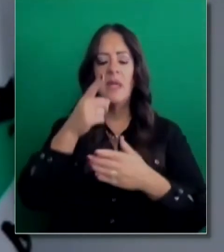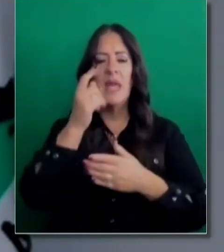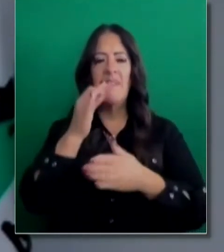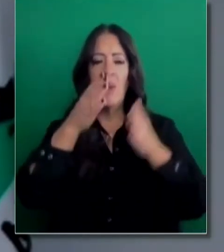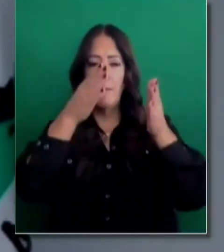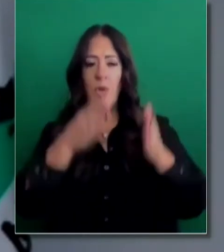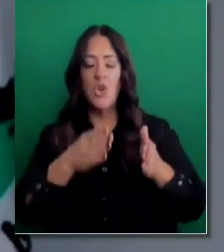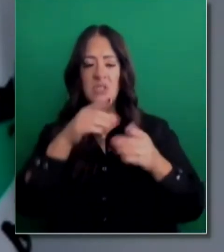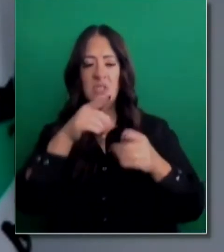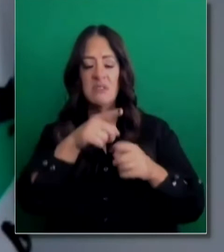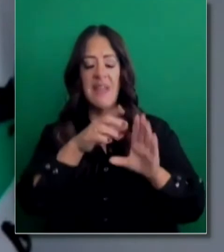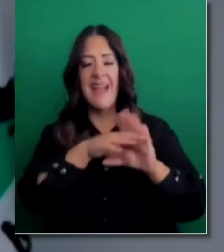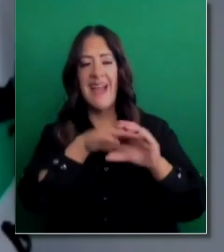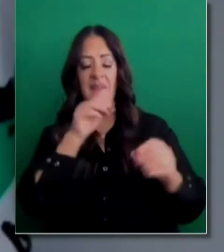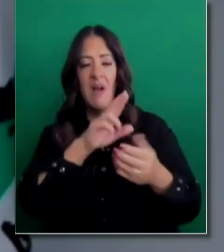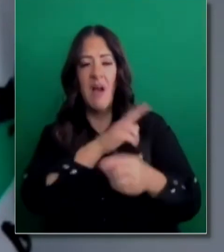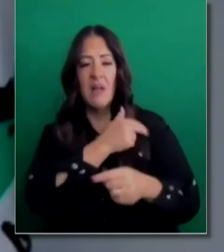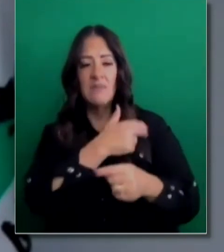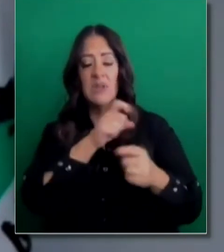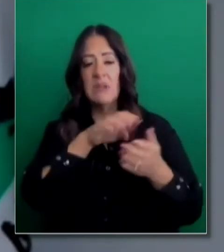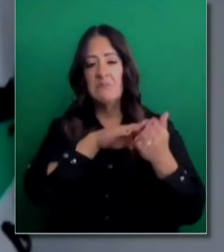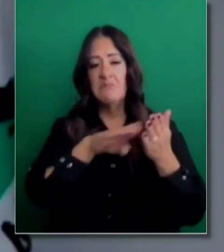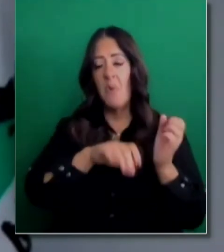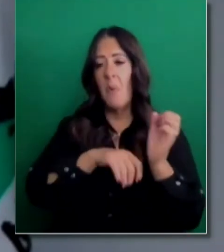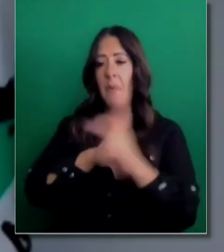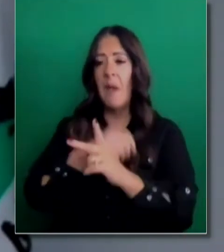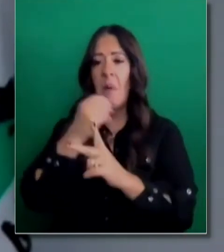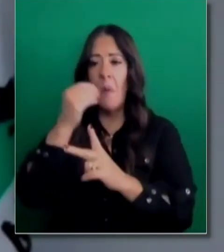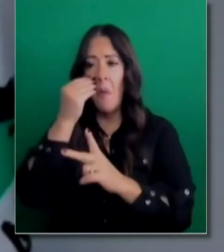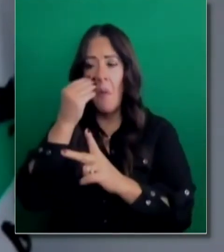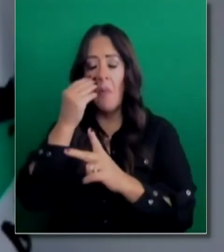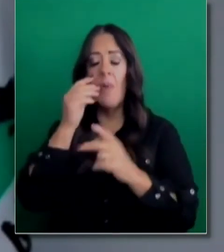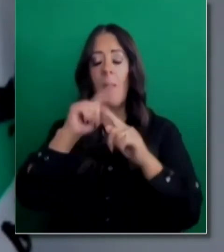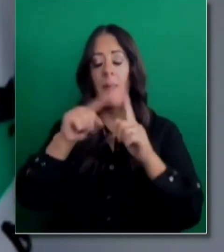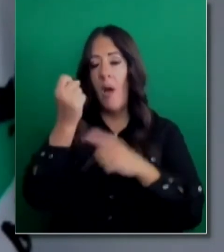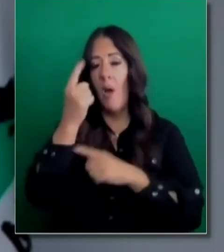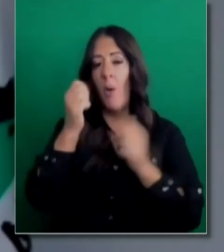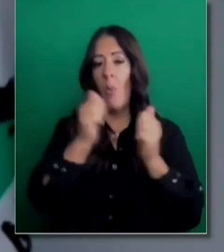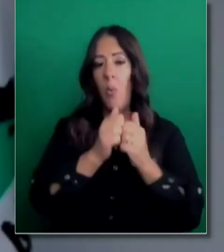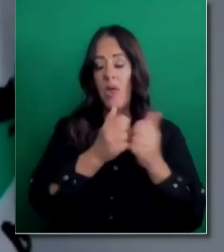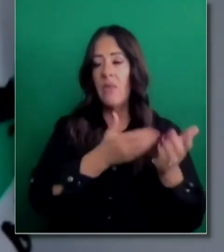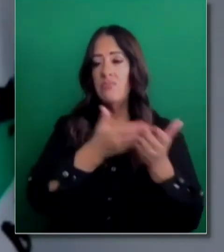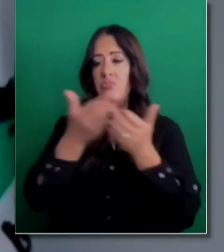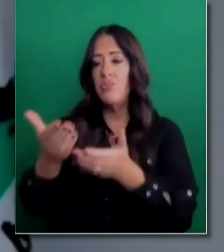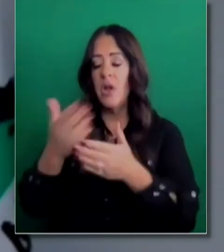into the community and go back home with home oxygen. So at 3 levels,